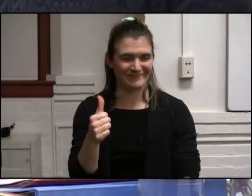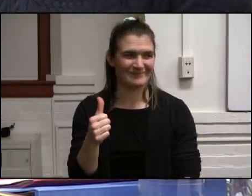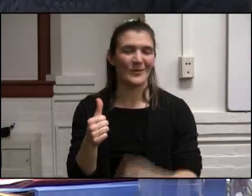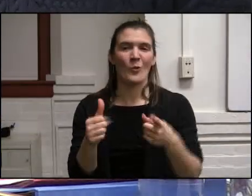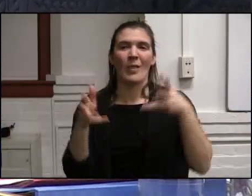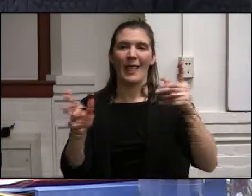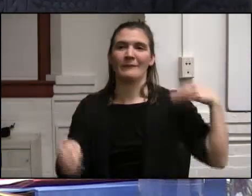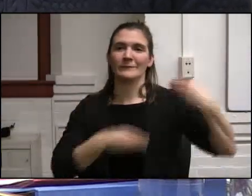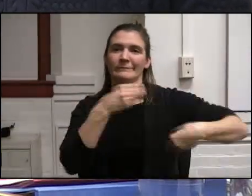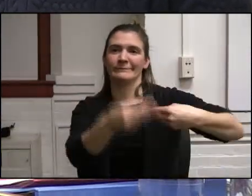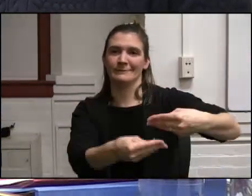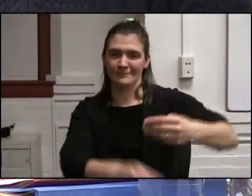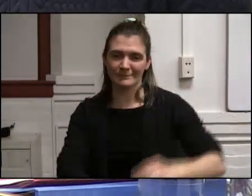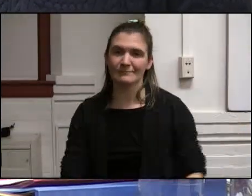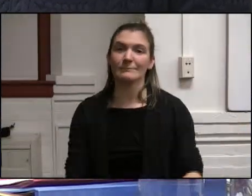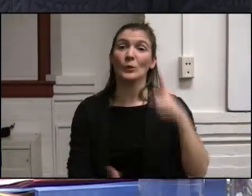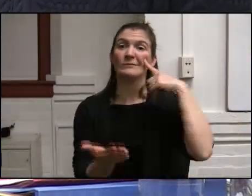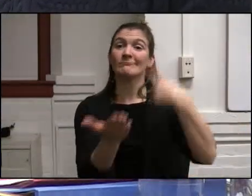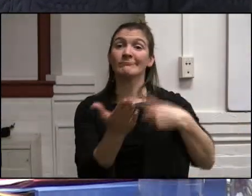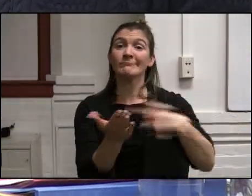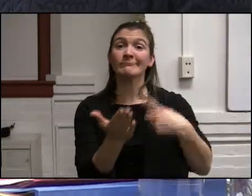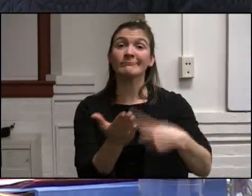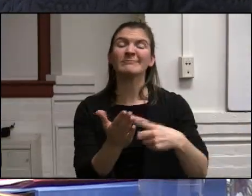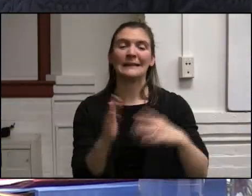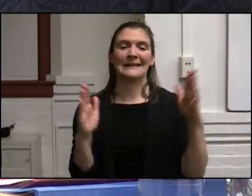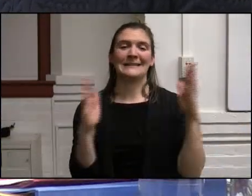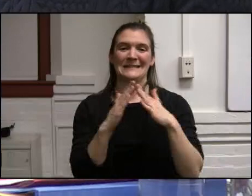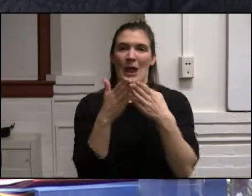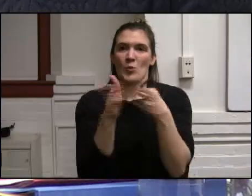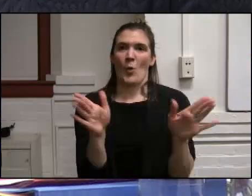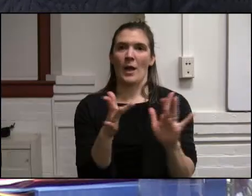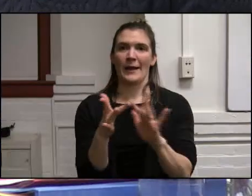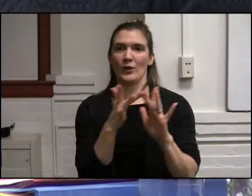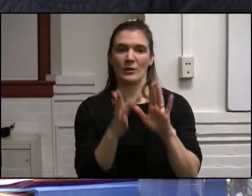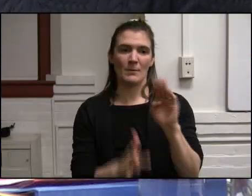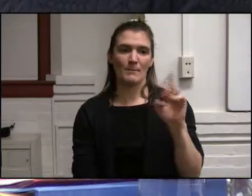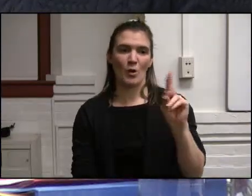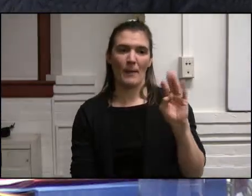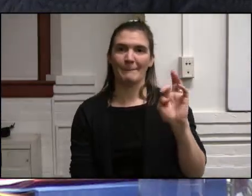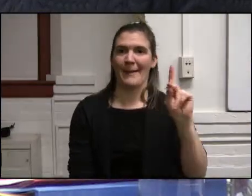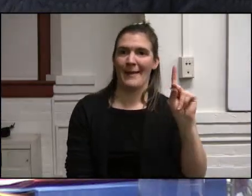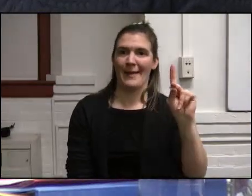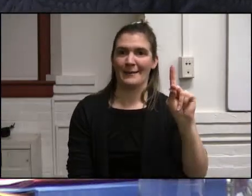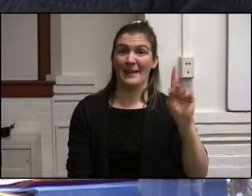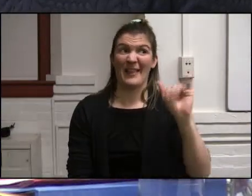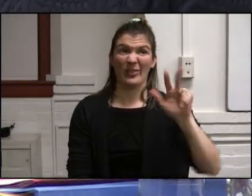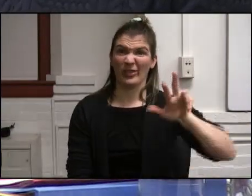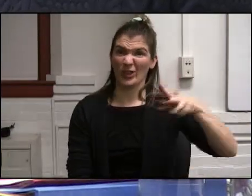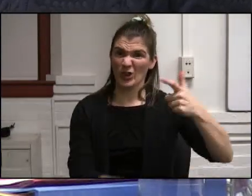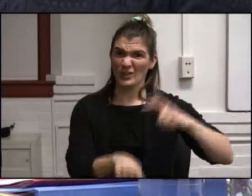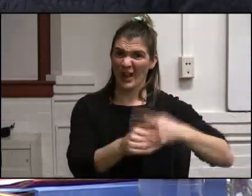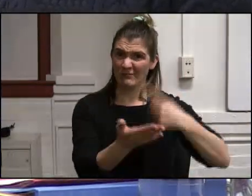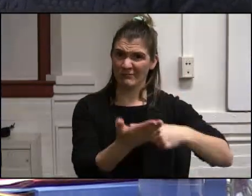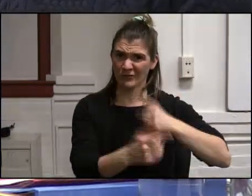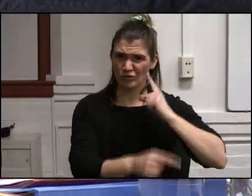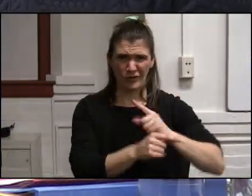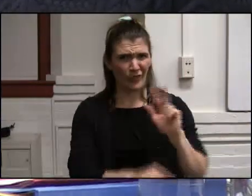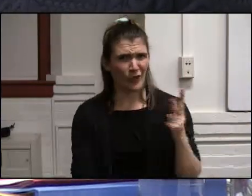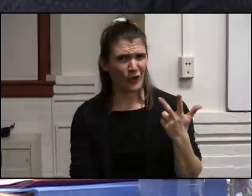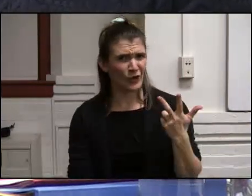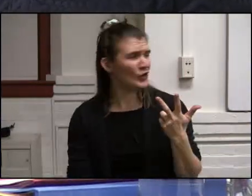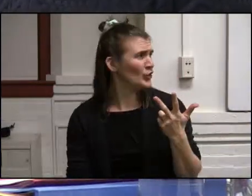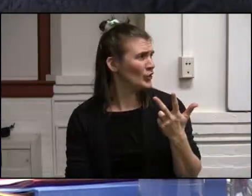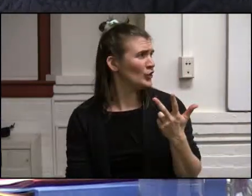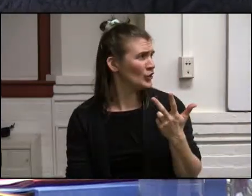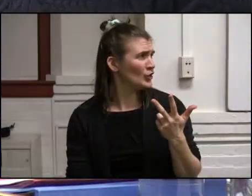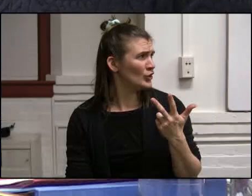we will discuss consideration of municipal broadband. I believe this is the third time that this has